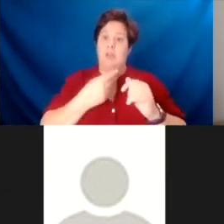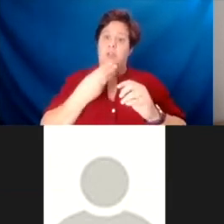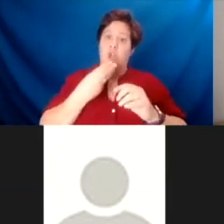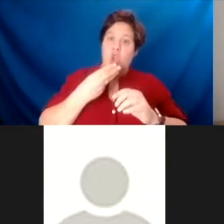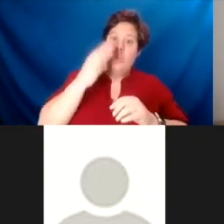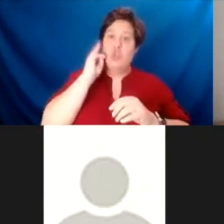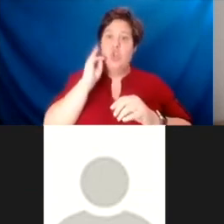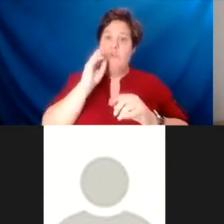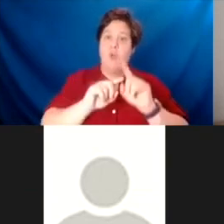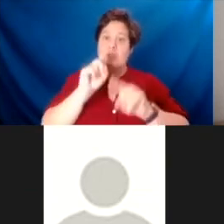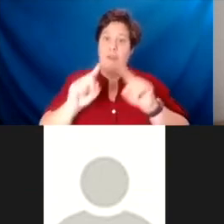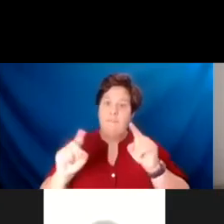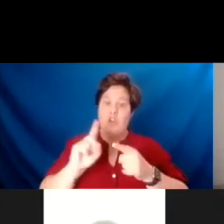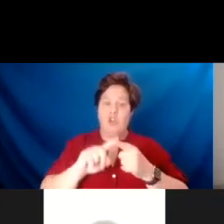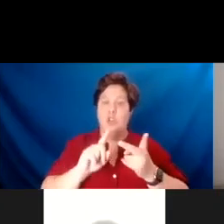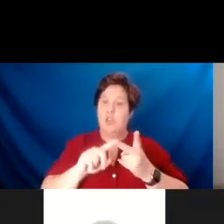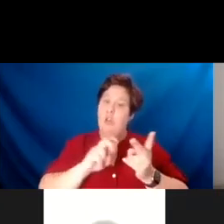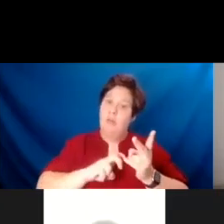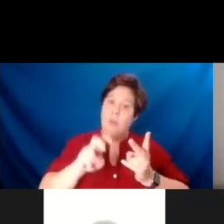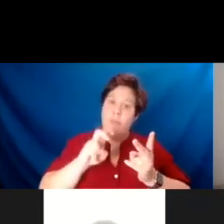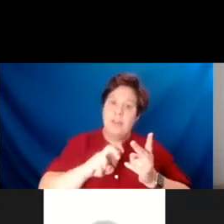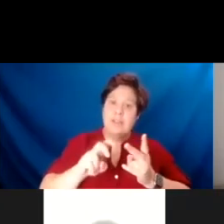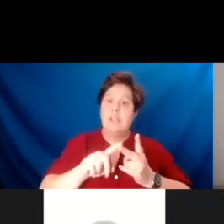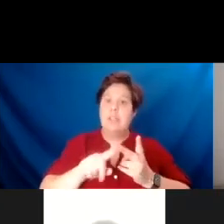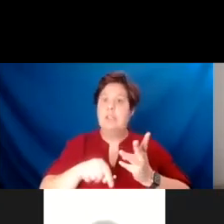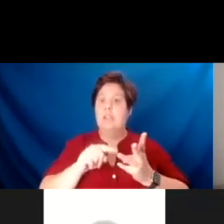neurodiverse mobility